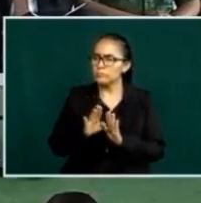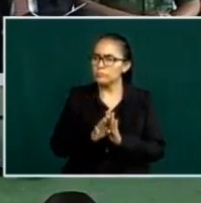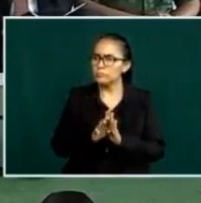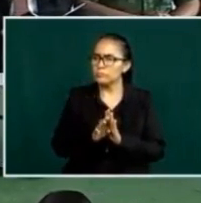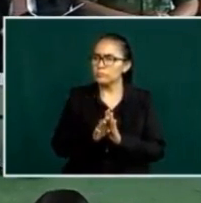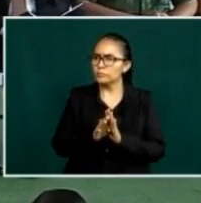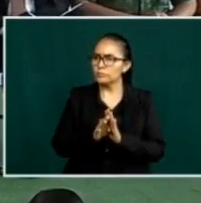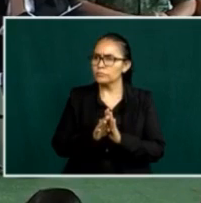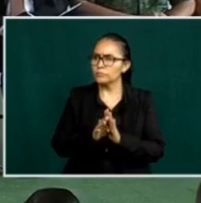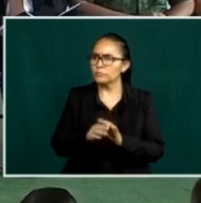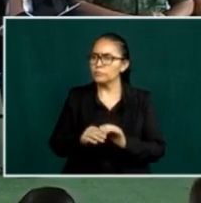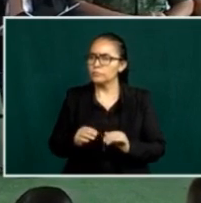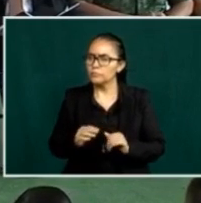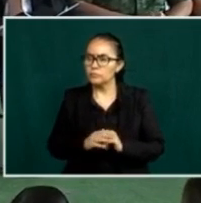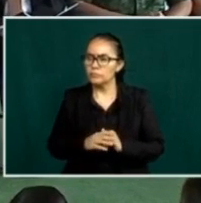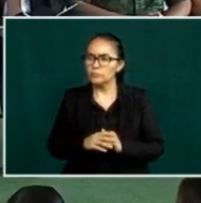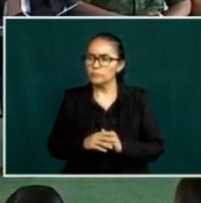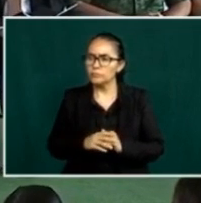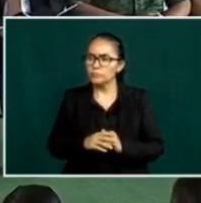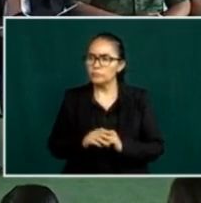not going to be reaching it.